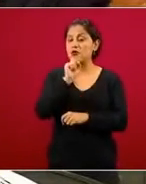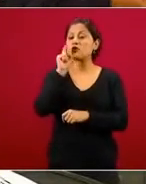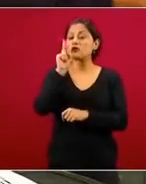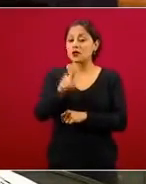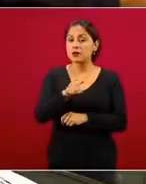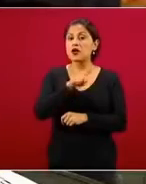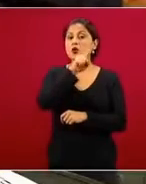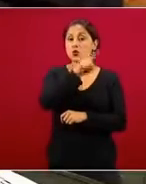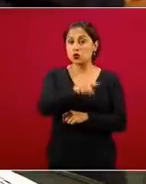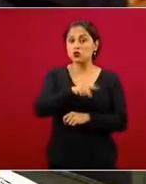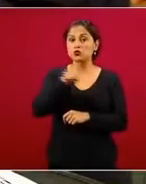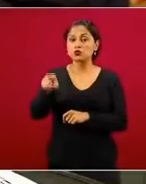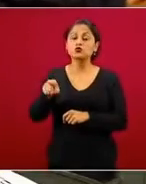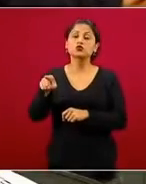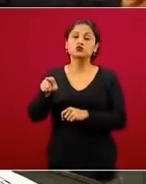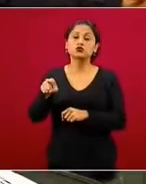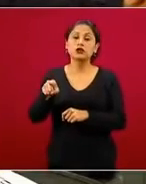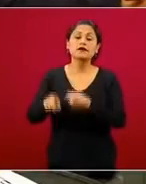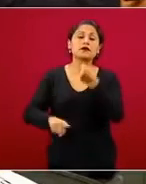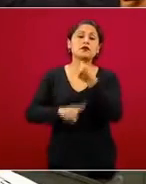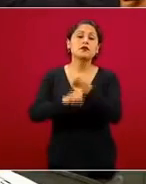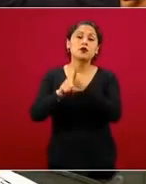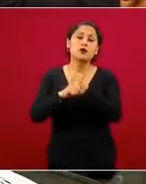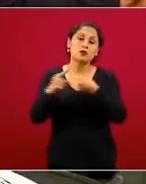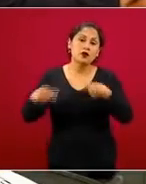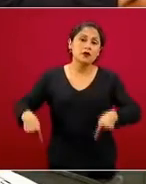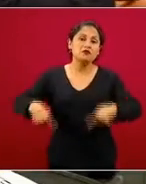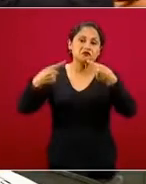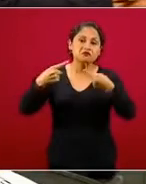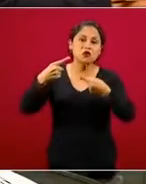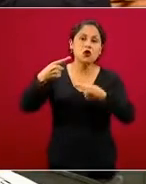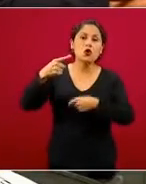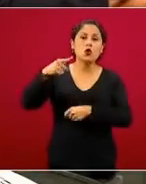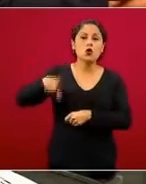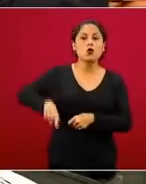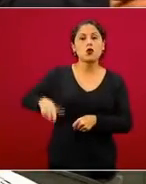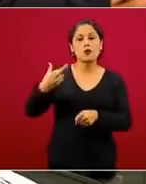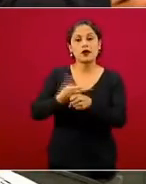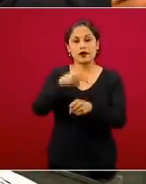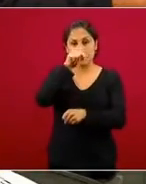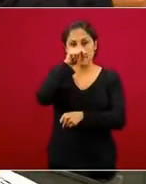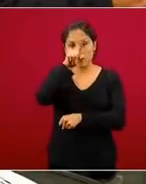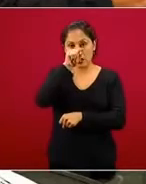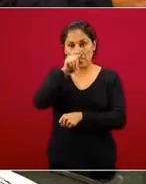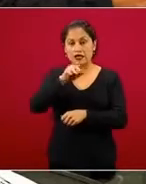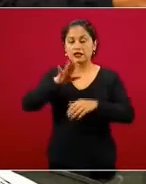have implemented their own measures. I understand that you have had some friction with the governor of